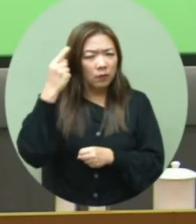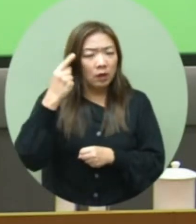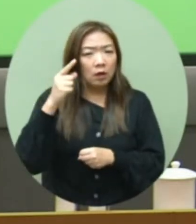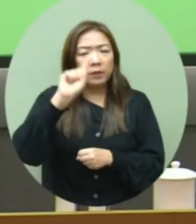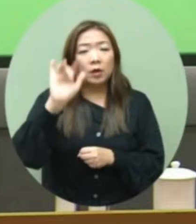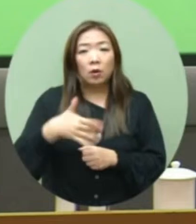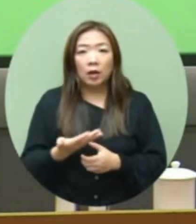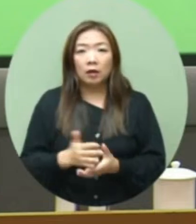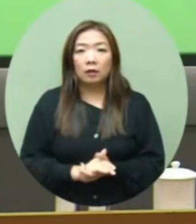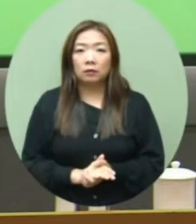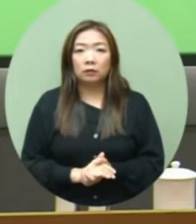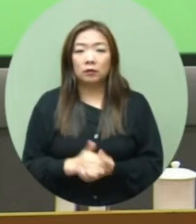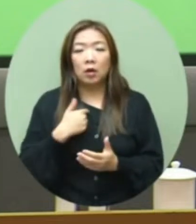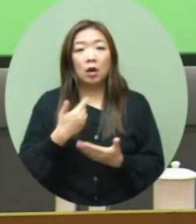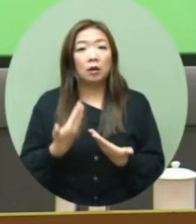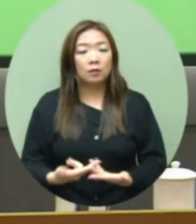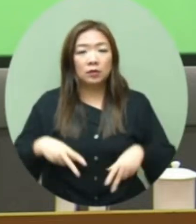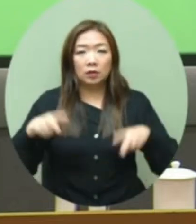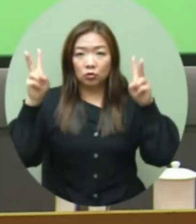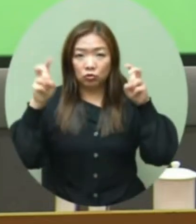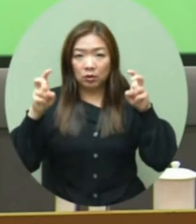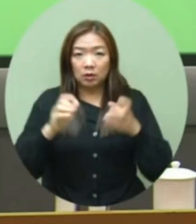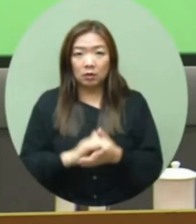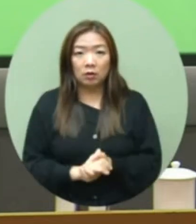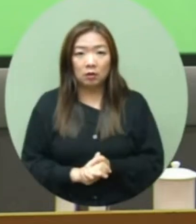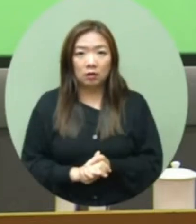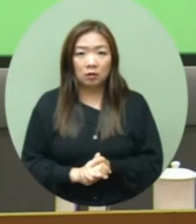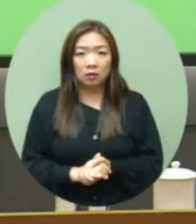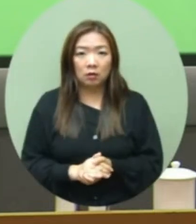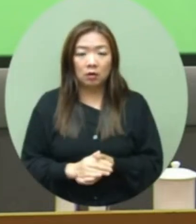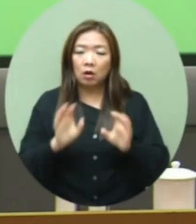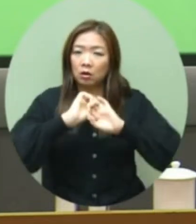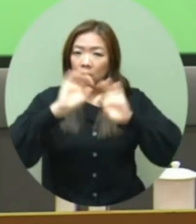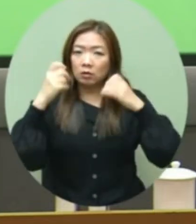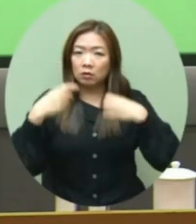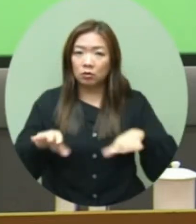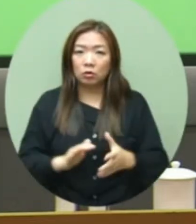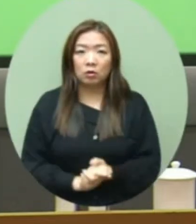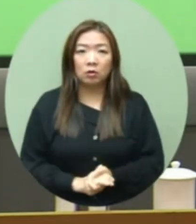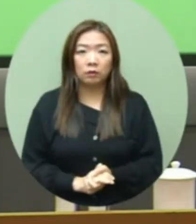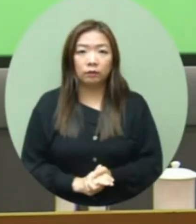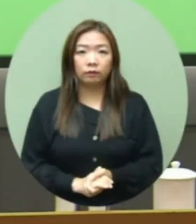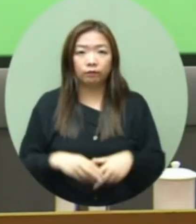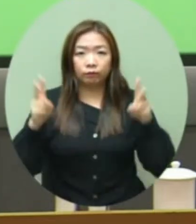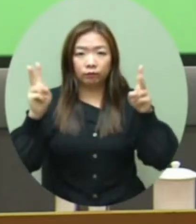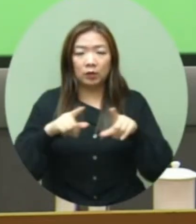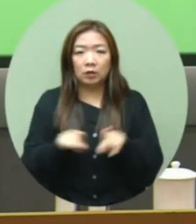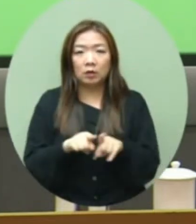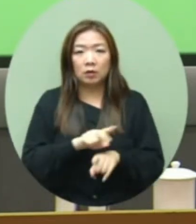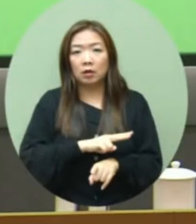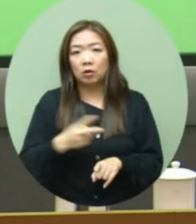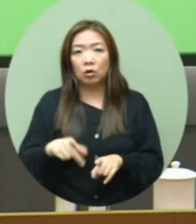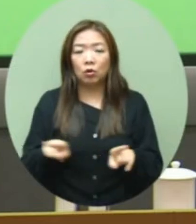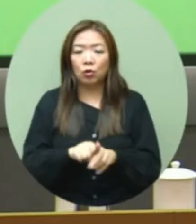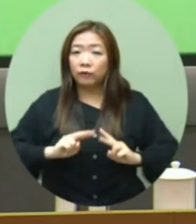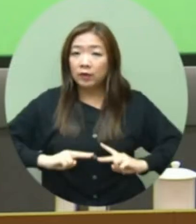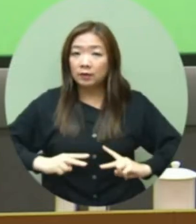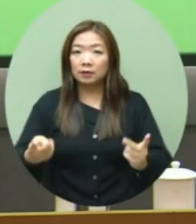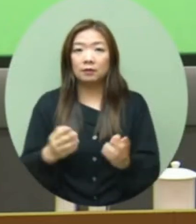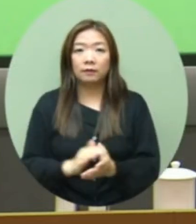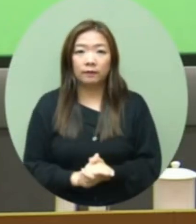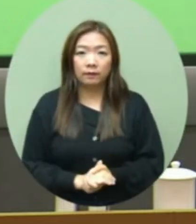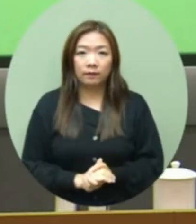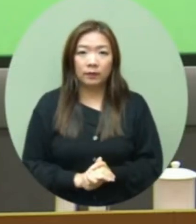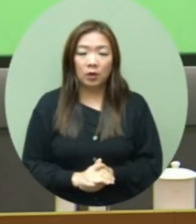my philosophy in the drafting of the policy address. I have already announced the theme of